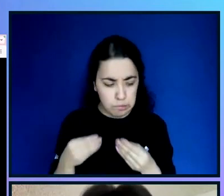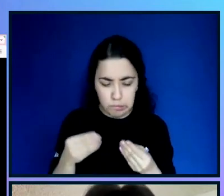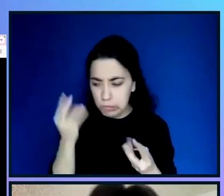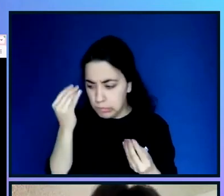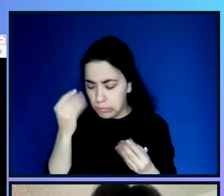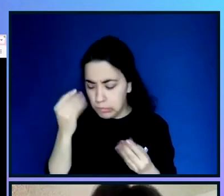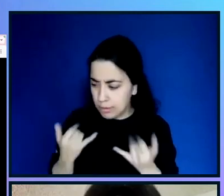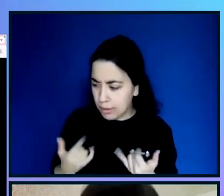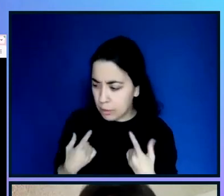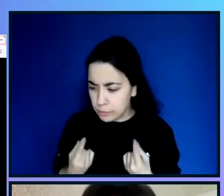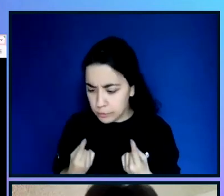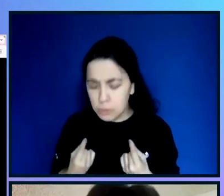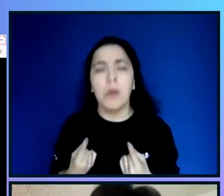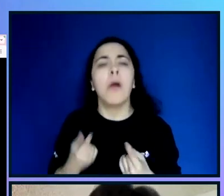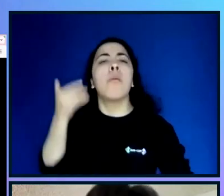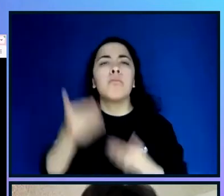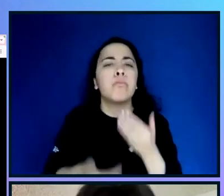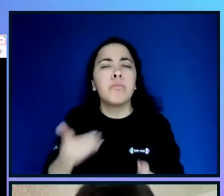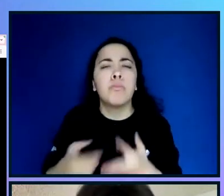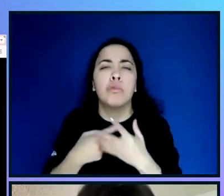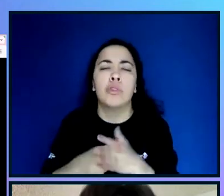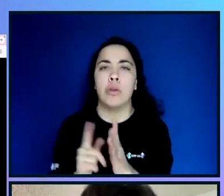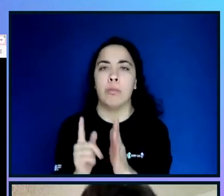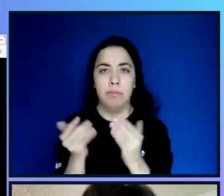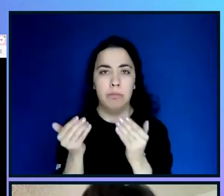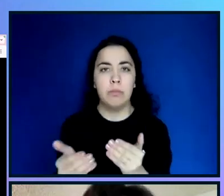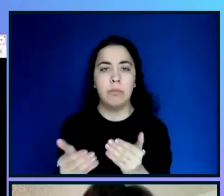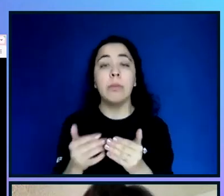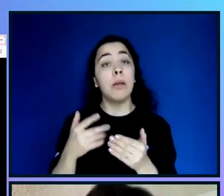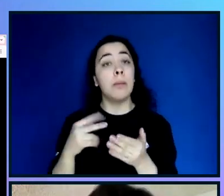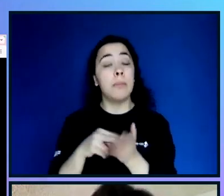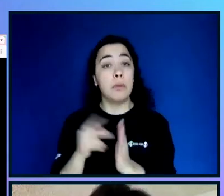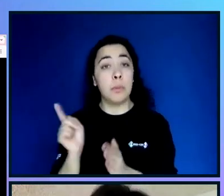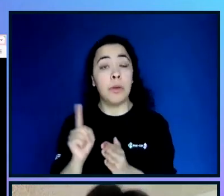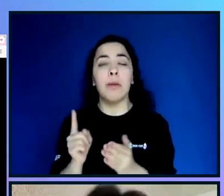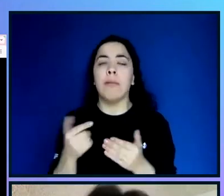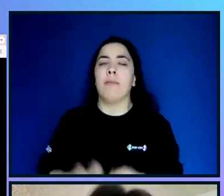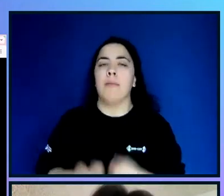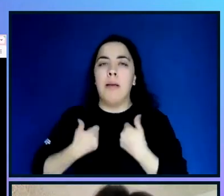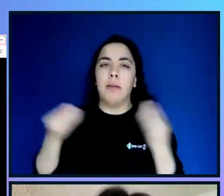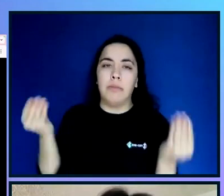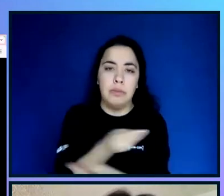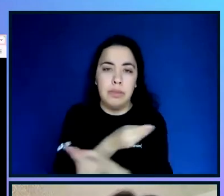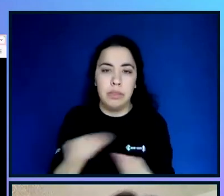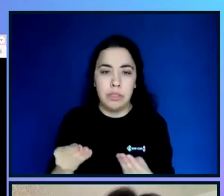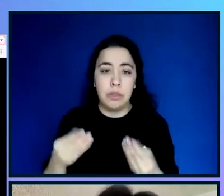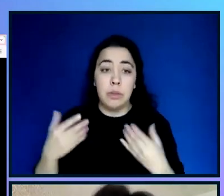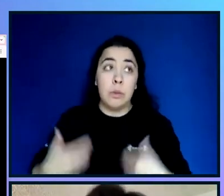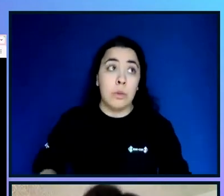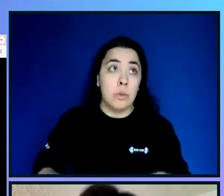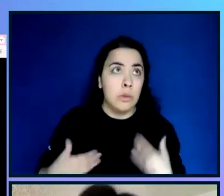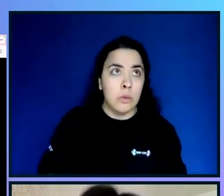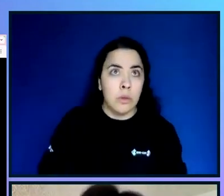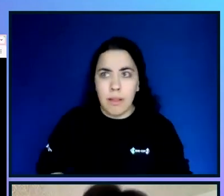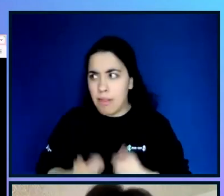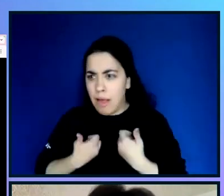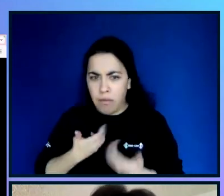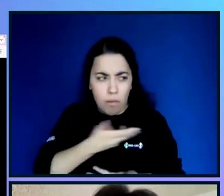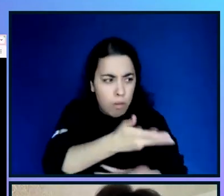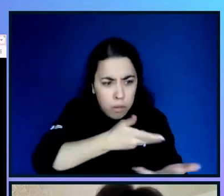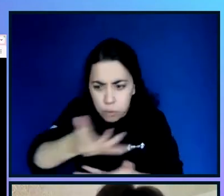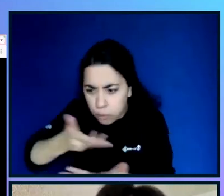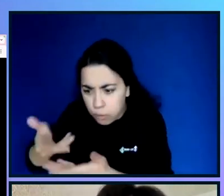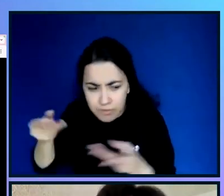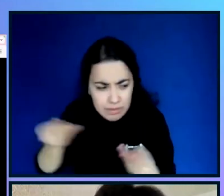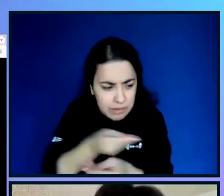felt most comfortable, which was live facilitation. And woo, this was a hurdle to